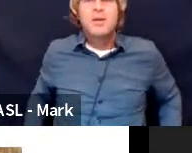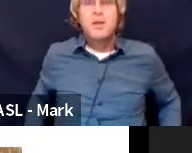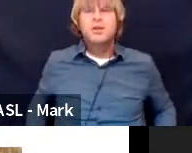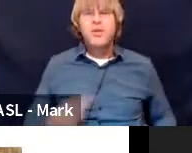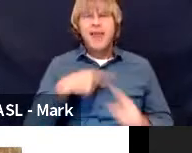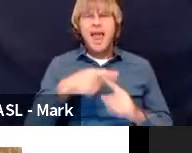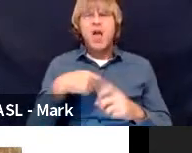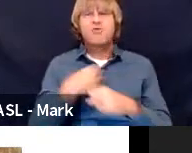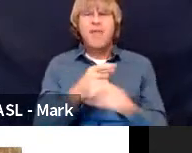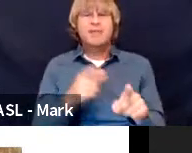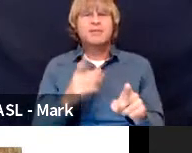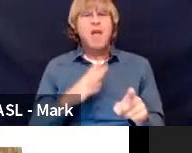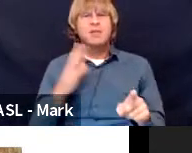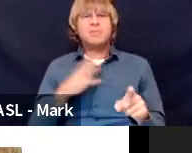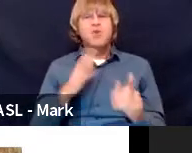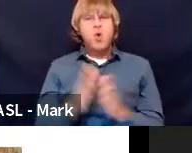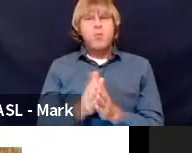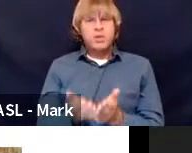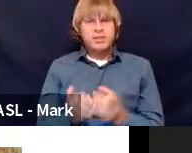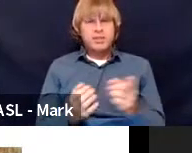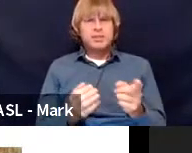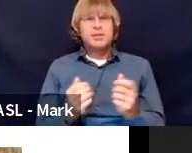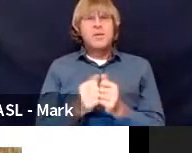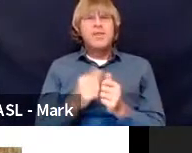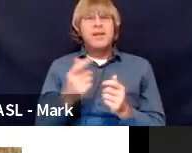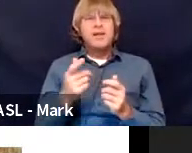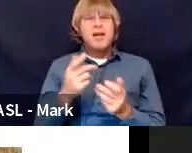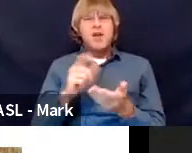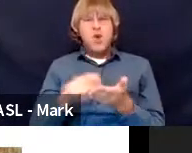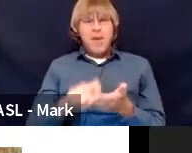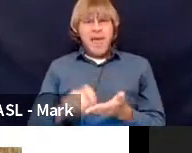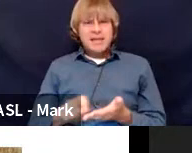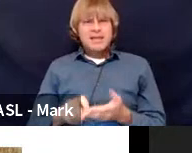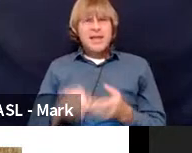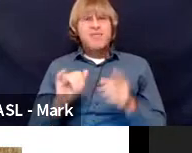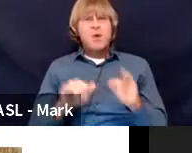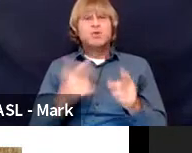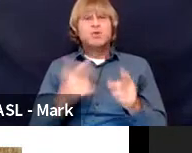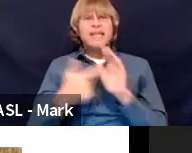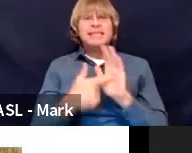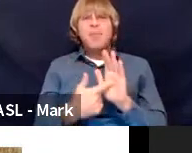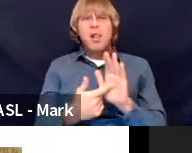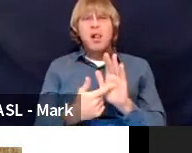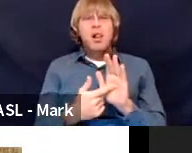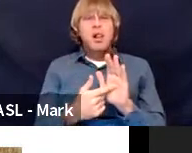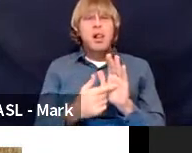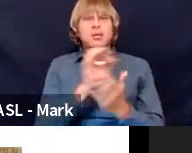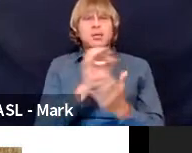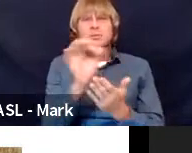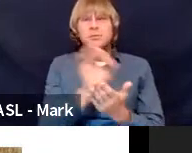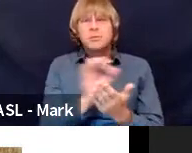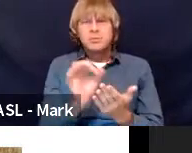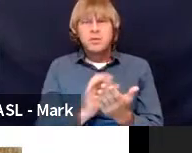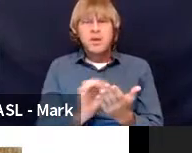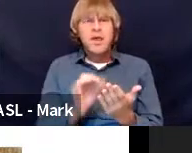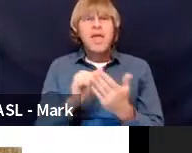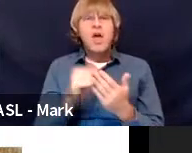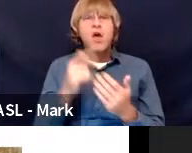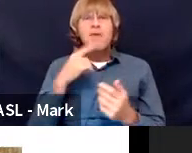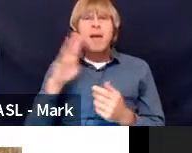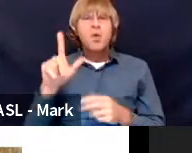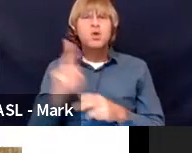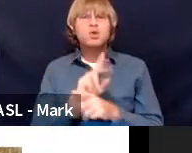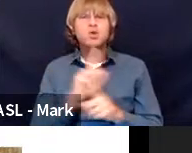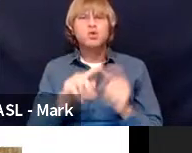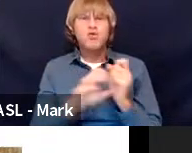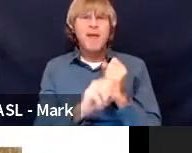create these custom notebooks again with write notepads. And these are the symbols that Red Bull was using to